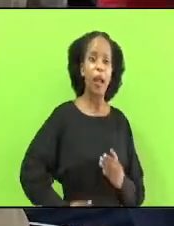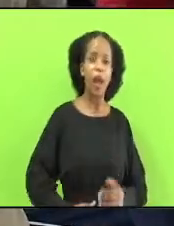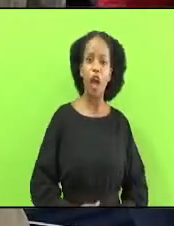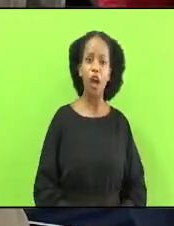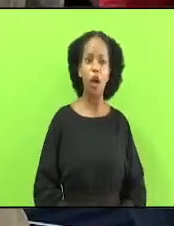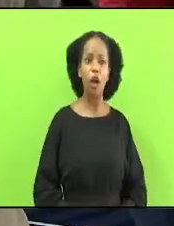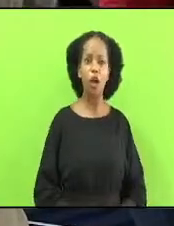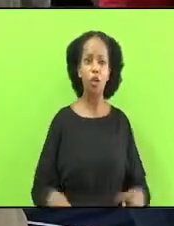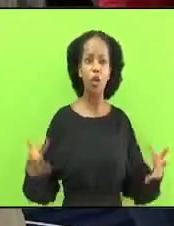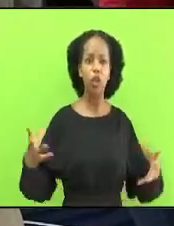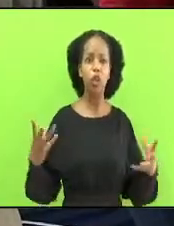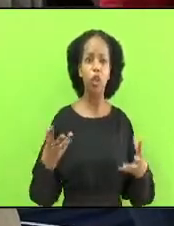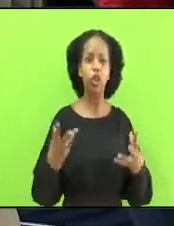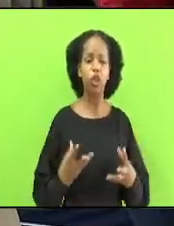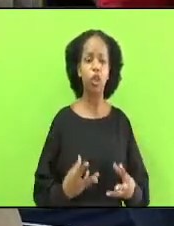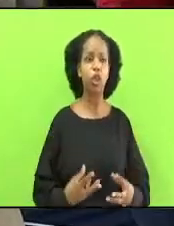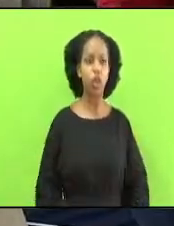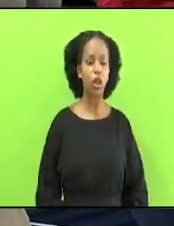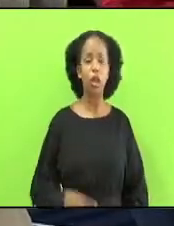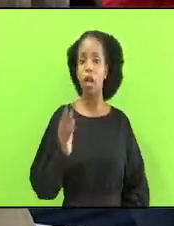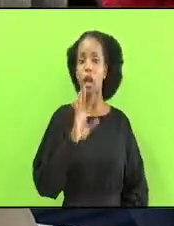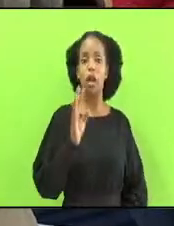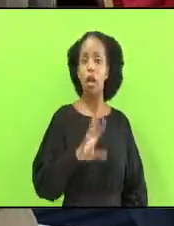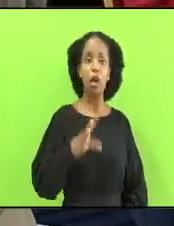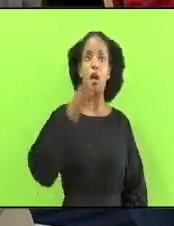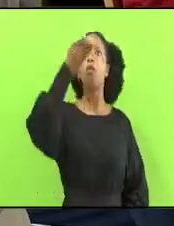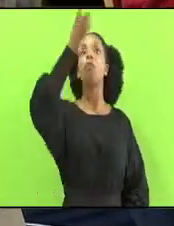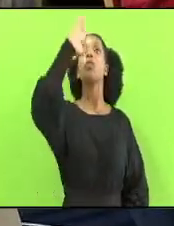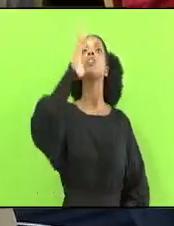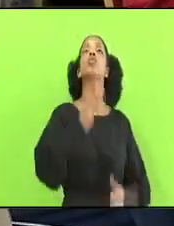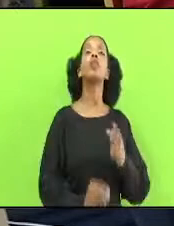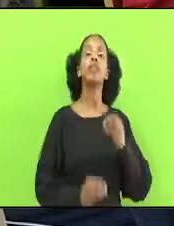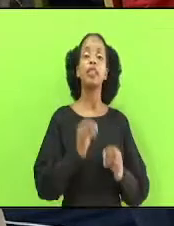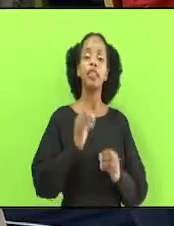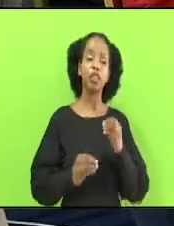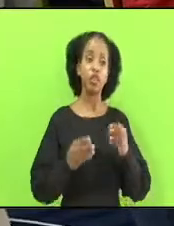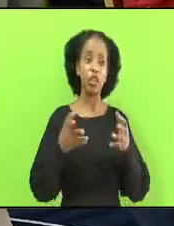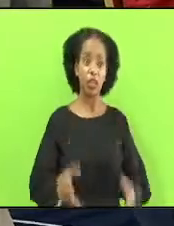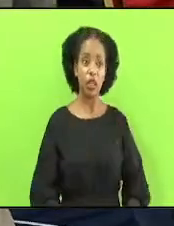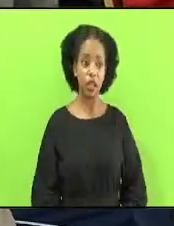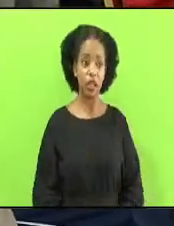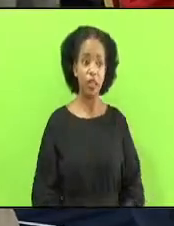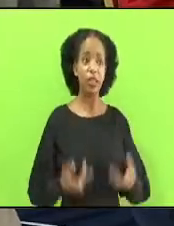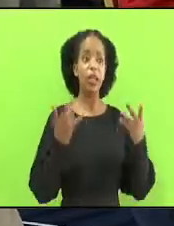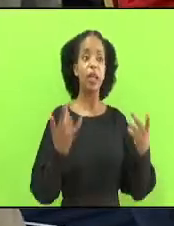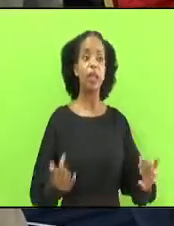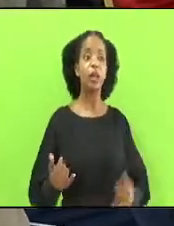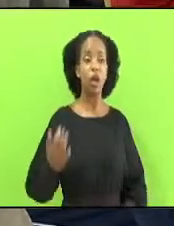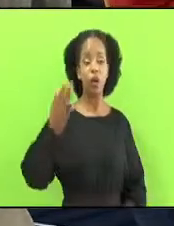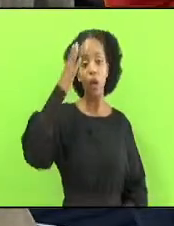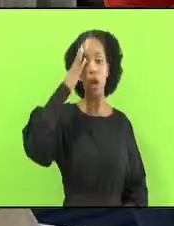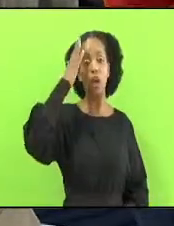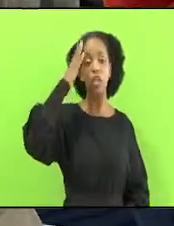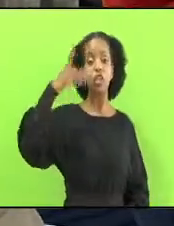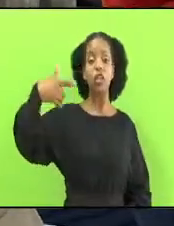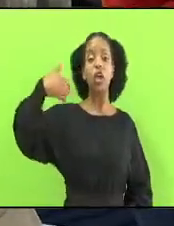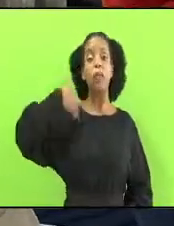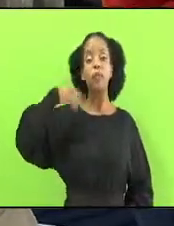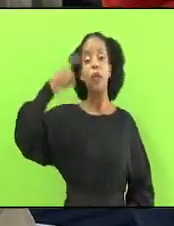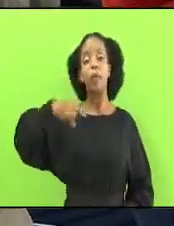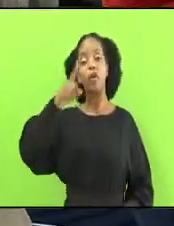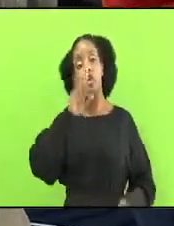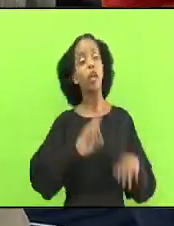be extinct mo lefatsheng modimo o dirile jalo yaanong ra go tshela yang ke itse gore no yana tshwantse ke tsene mo shopong